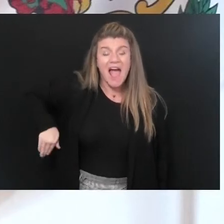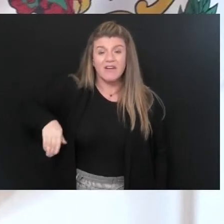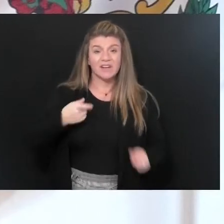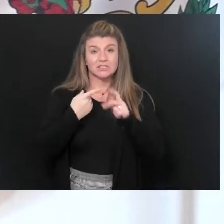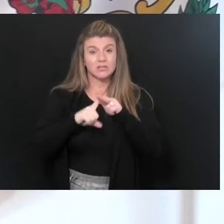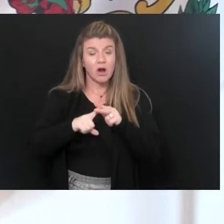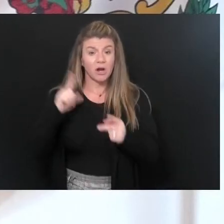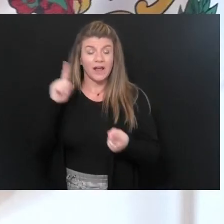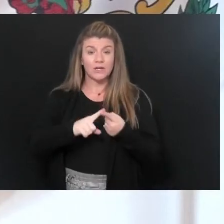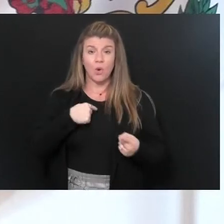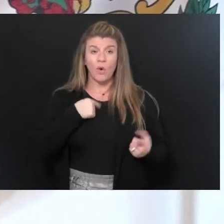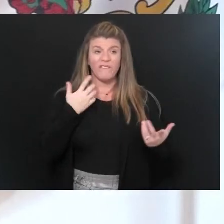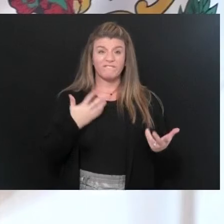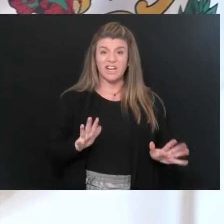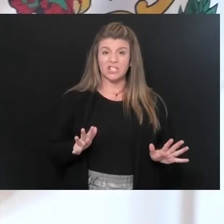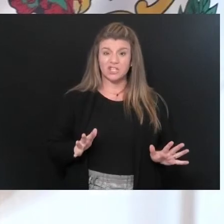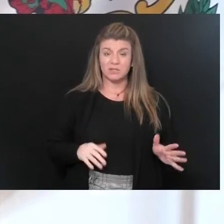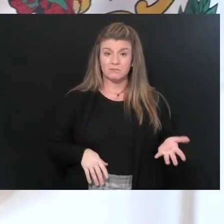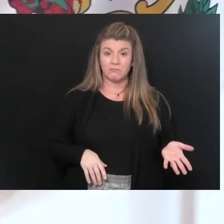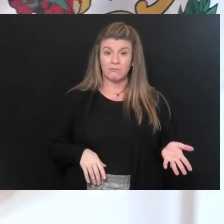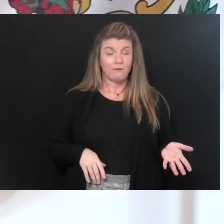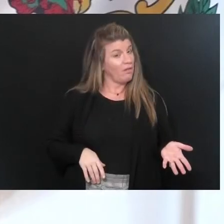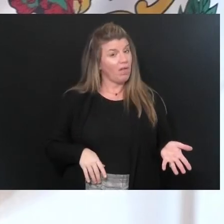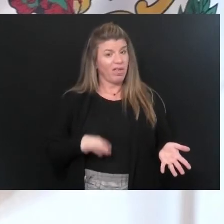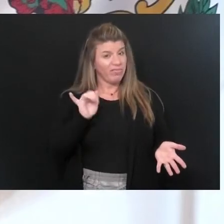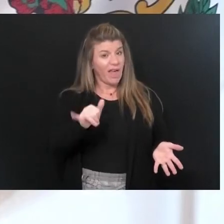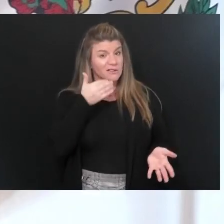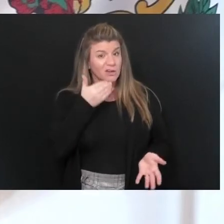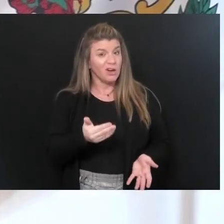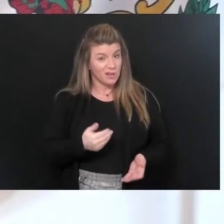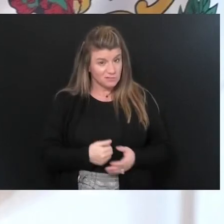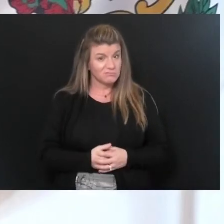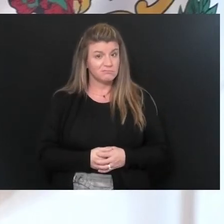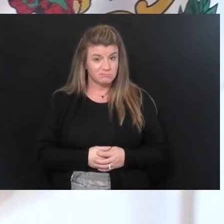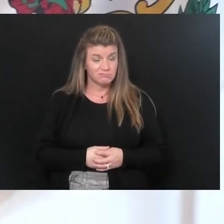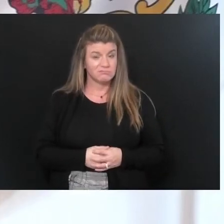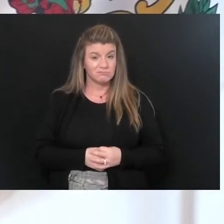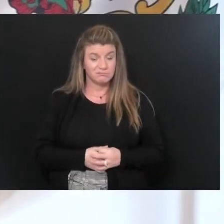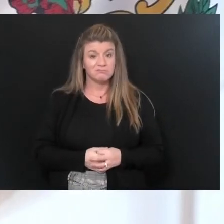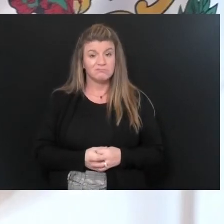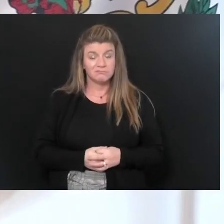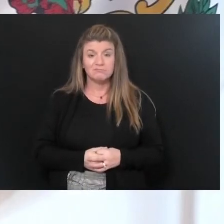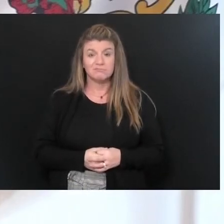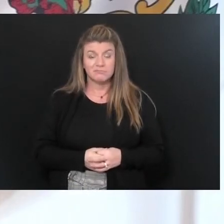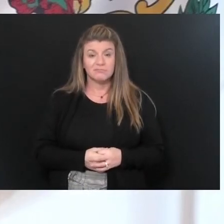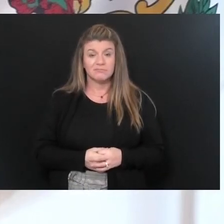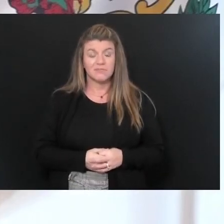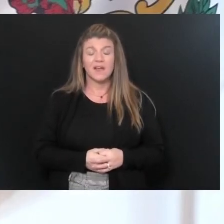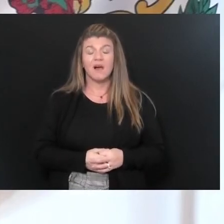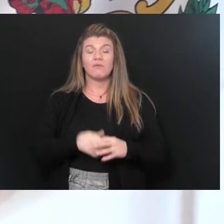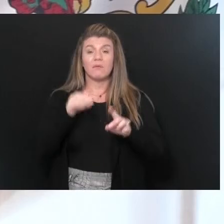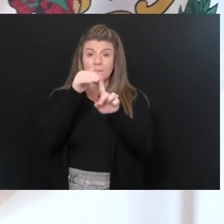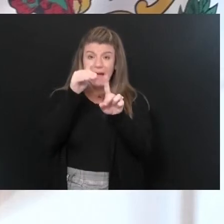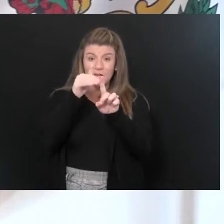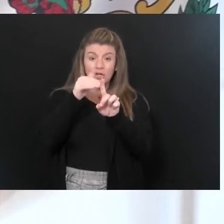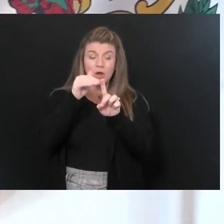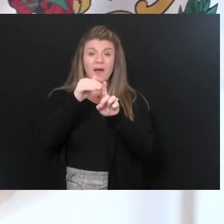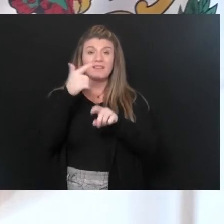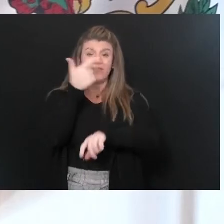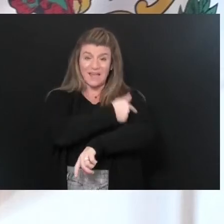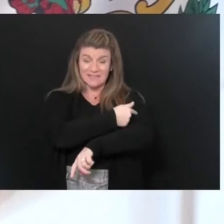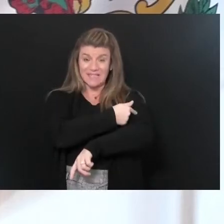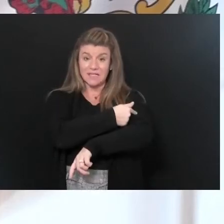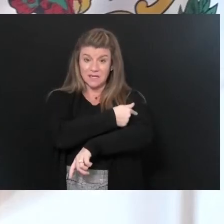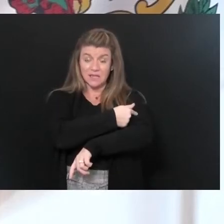until we're done. Pretty good stuff. Pretty good stuff. I want to remind you again about the